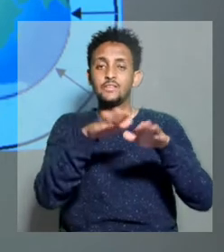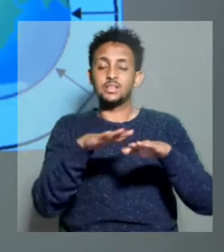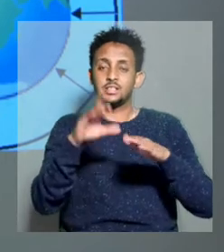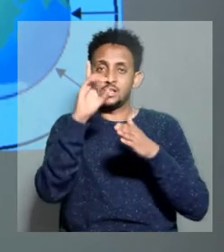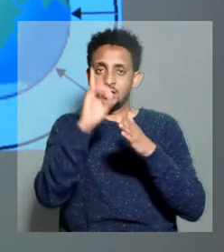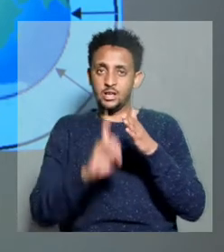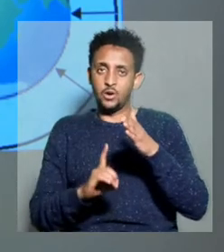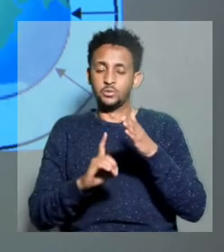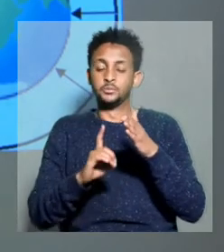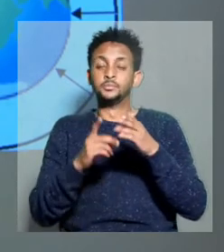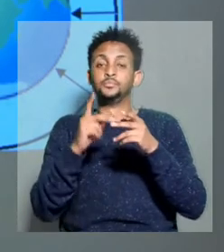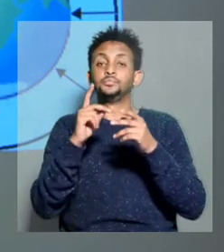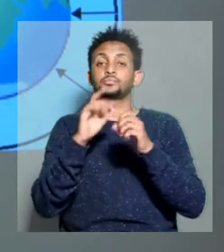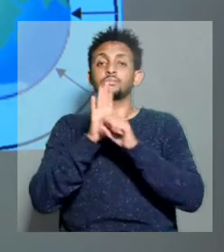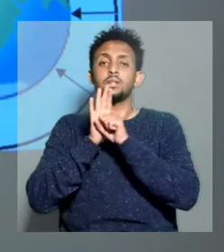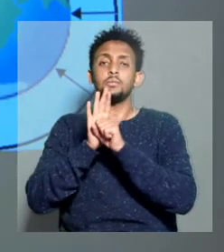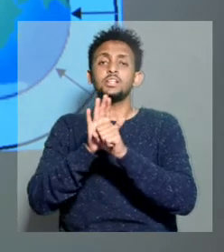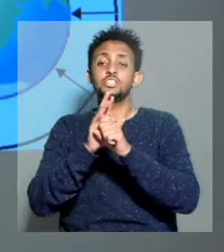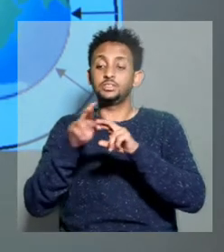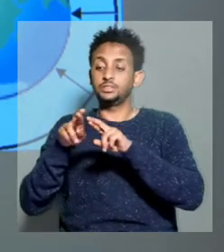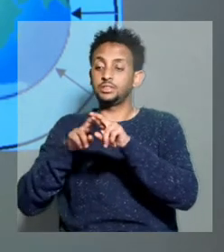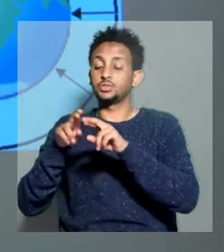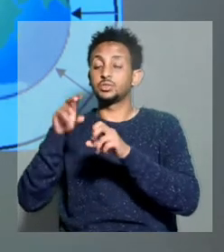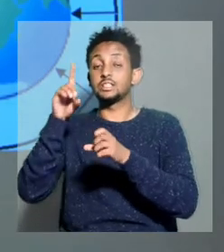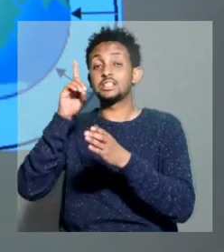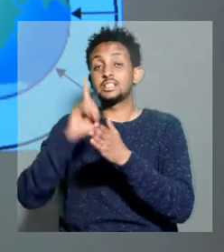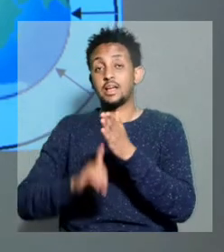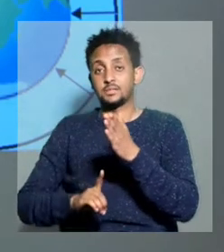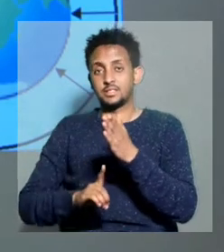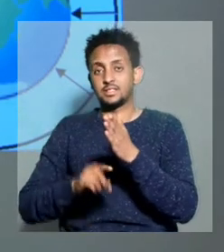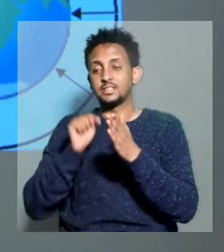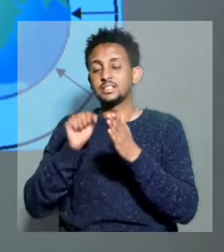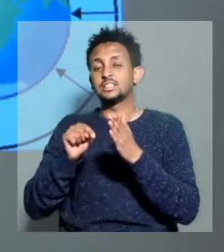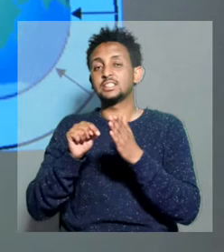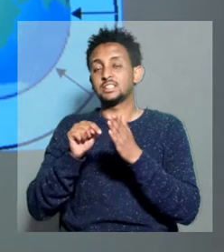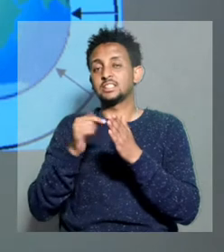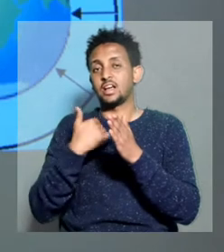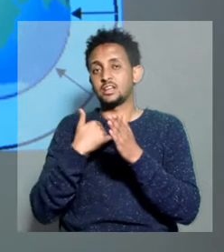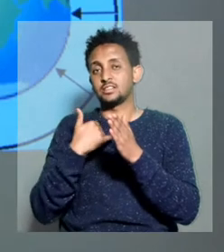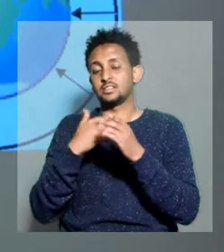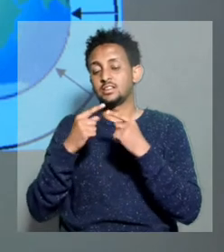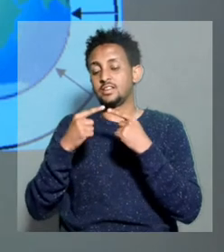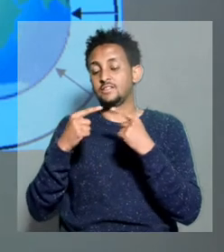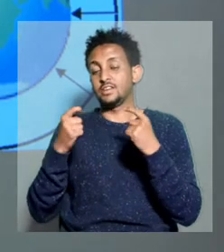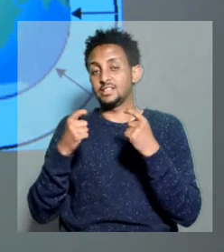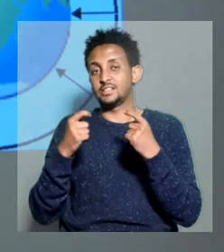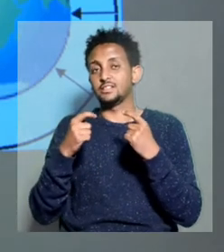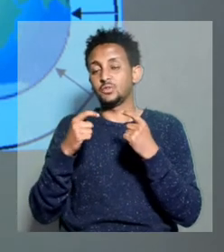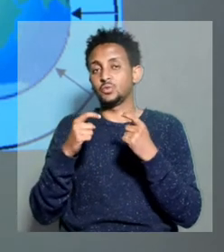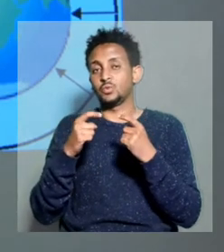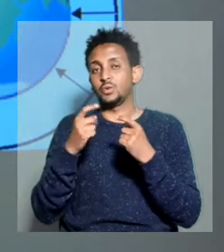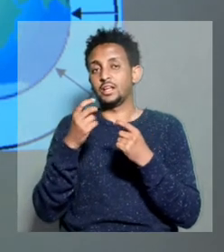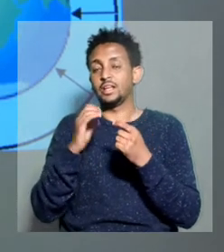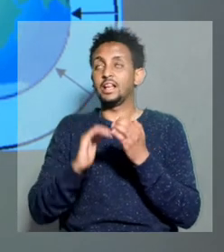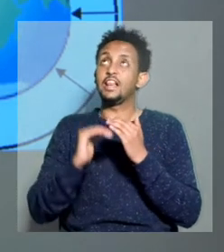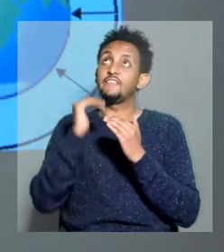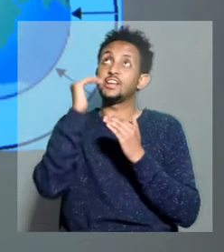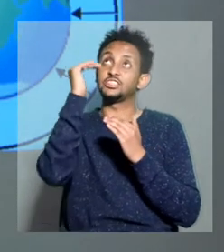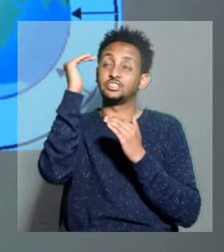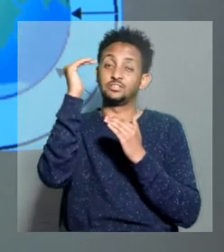down. So pressure has a direct relation with depth, but it has inverse relation with elevation. As you